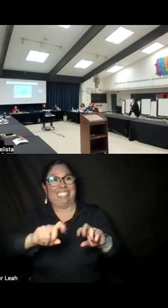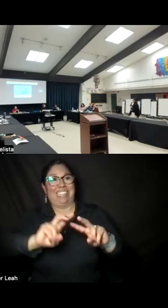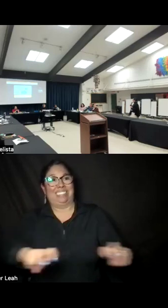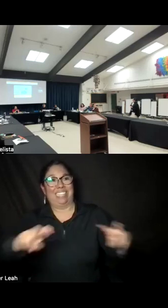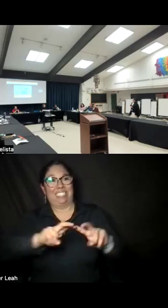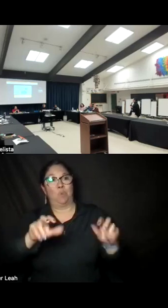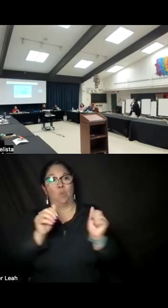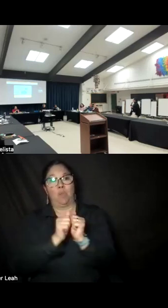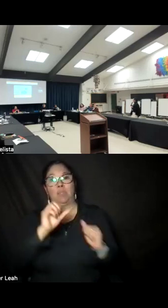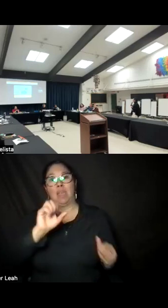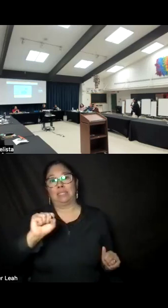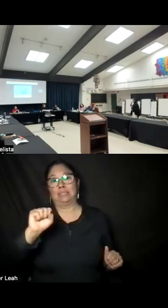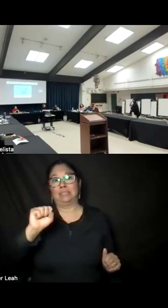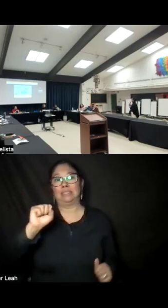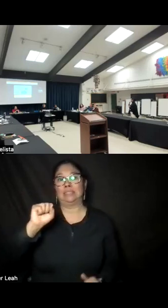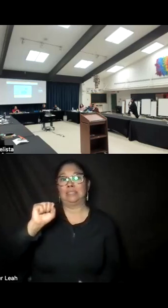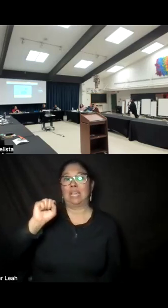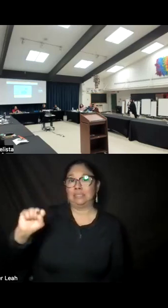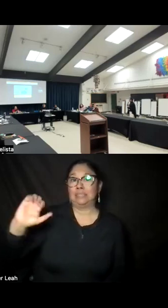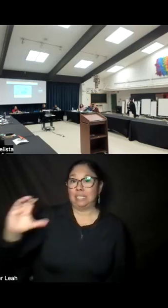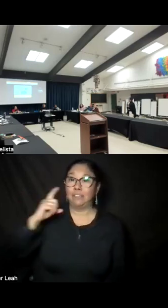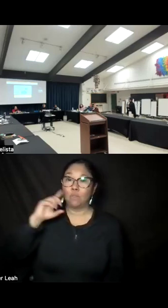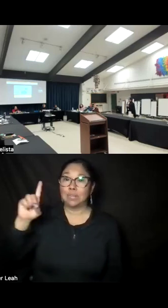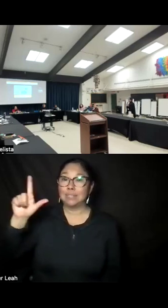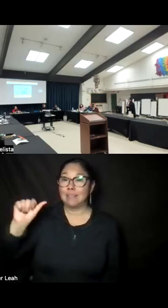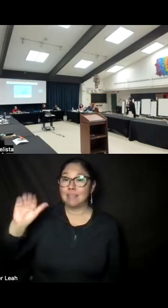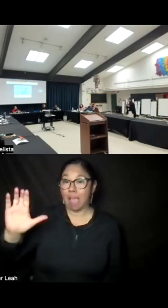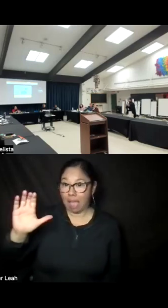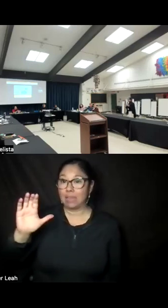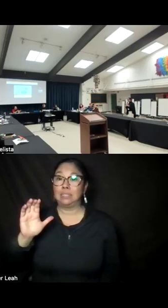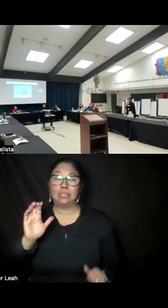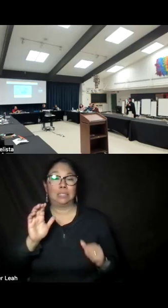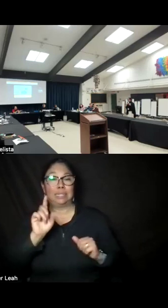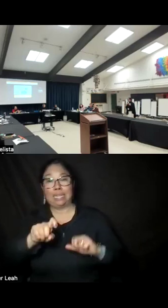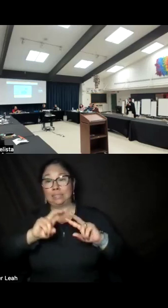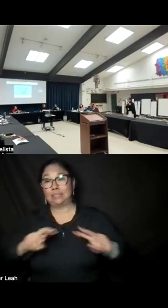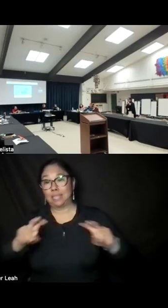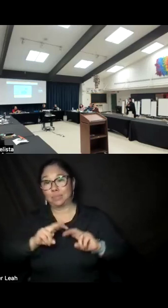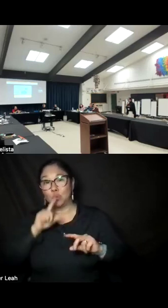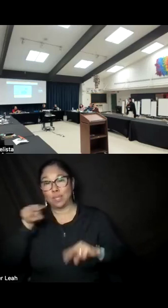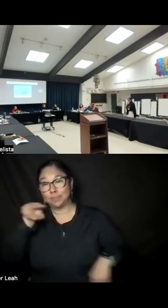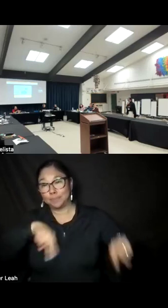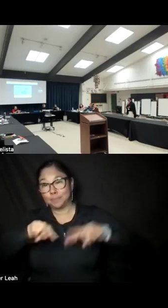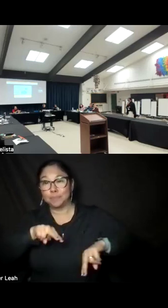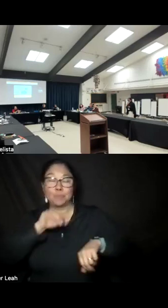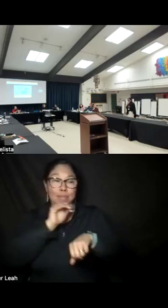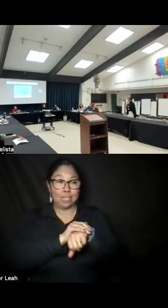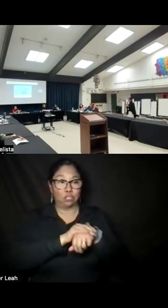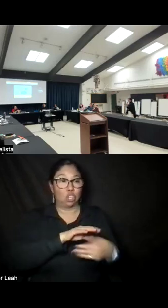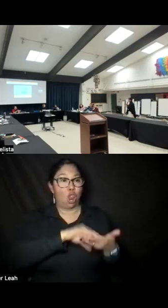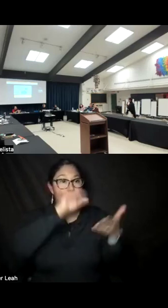with SSC. For the DLAC, the needs assessment is really looking at English learner